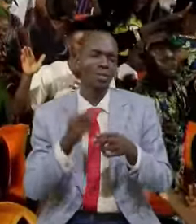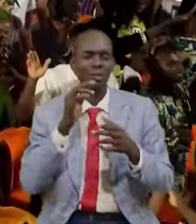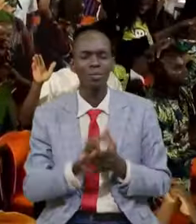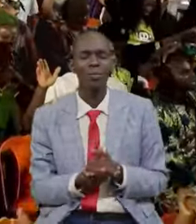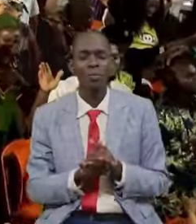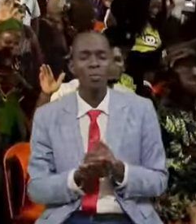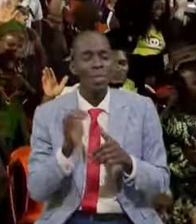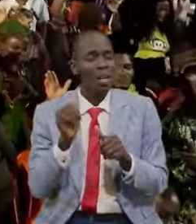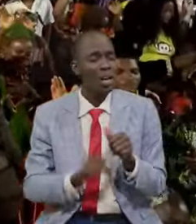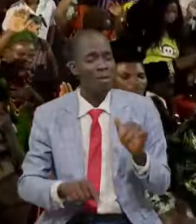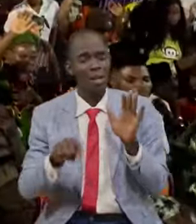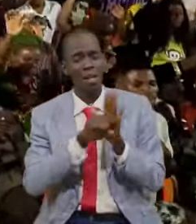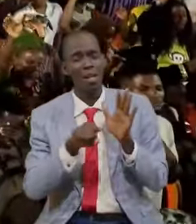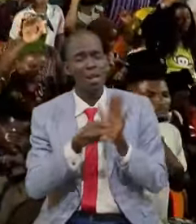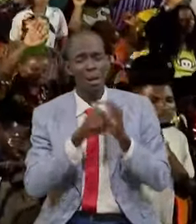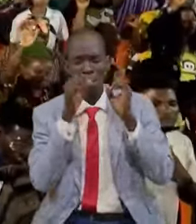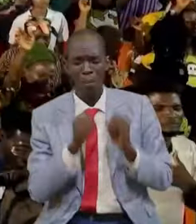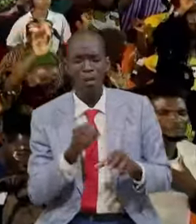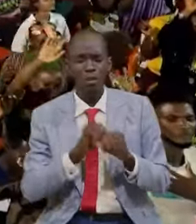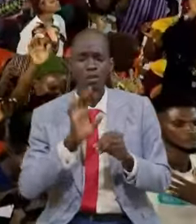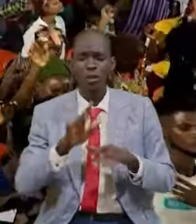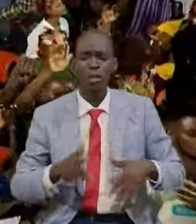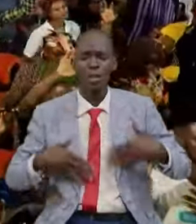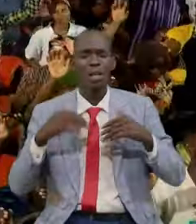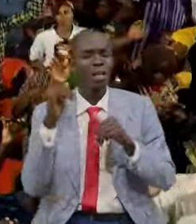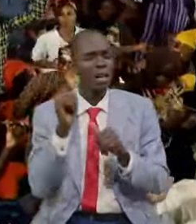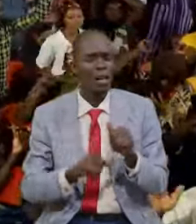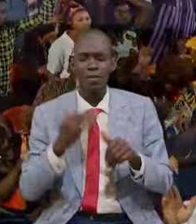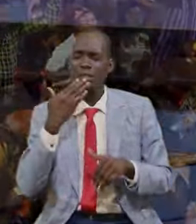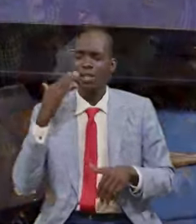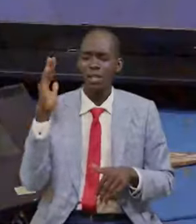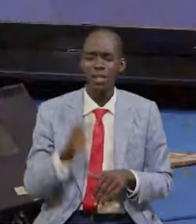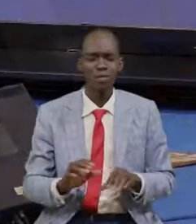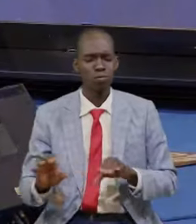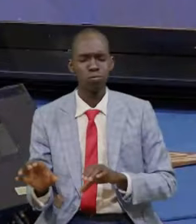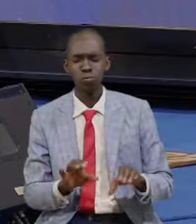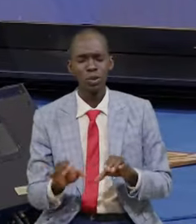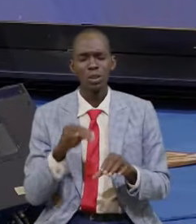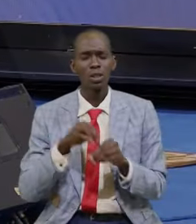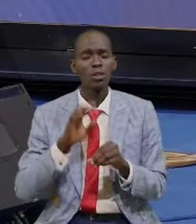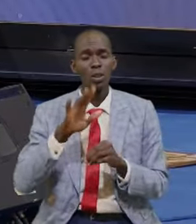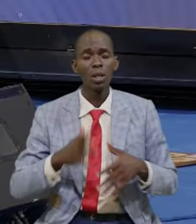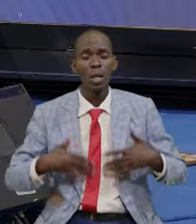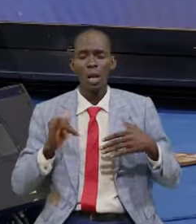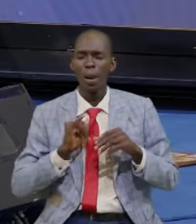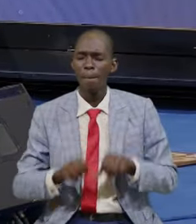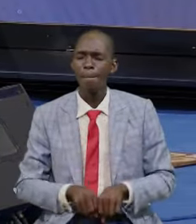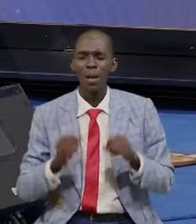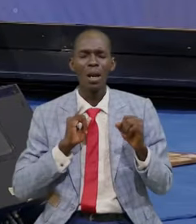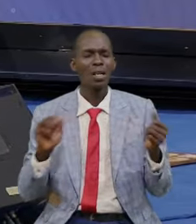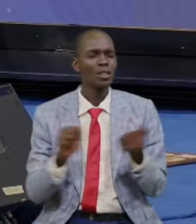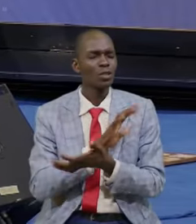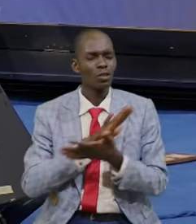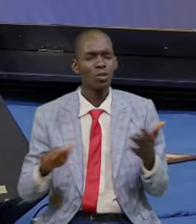Every negative power in your life, every evil performance in your life, I break, I destroy.